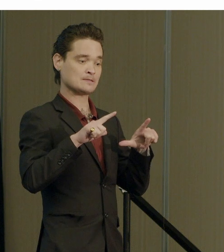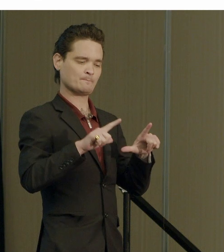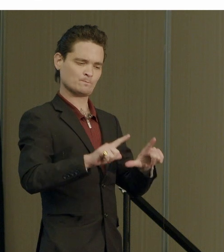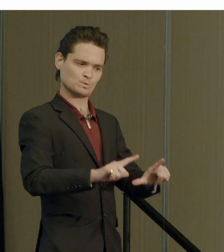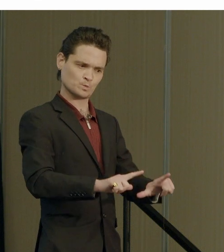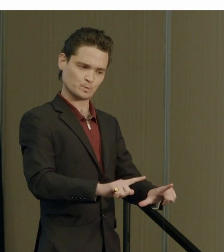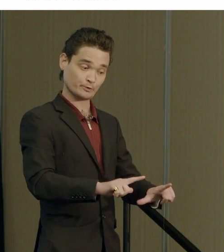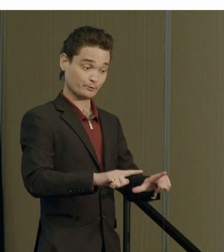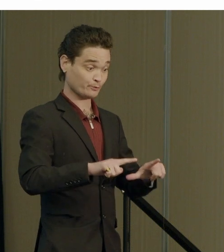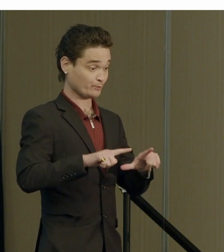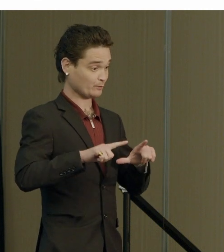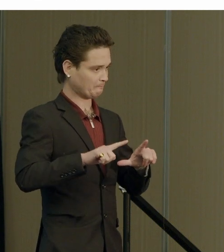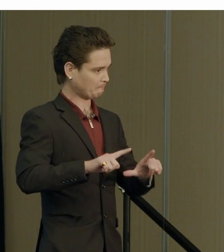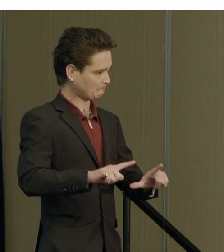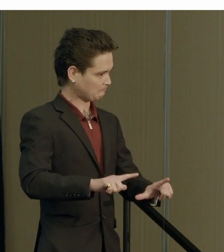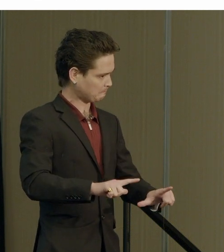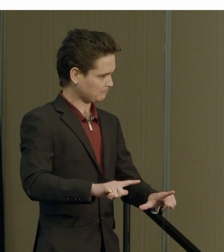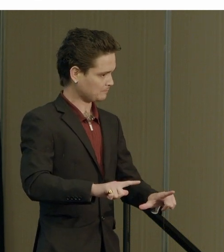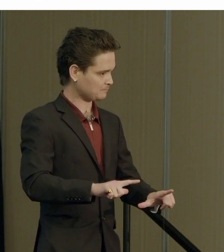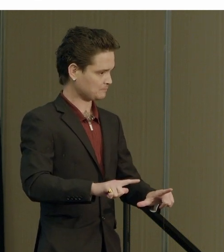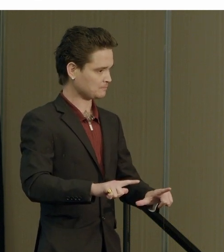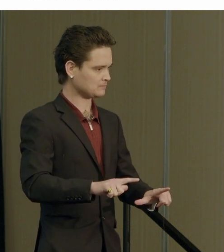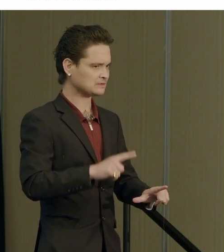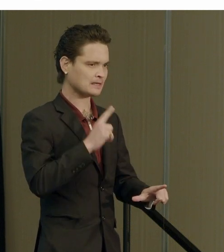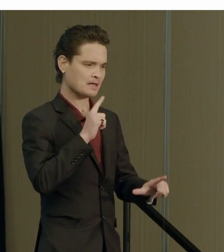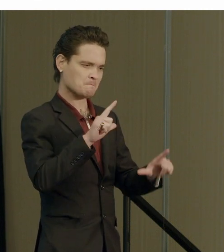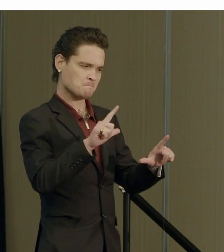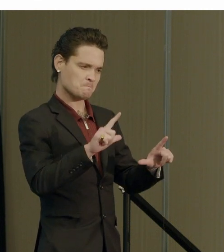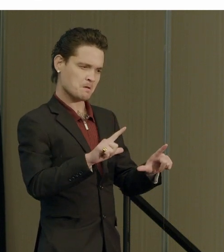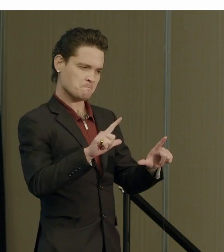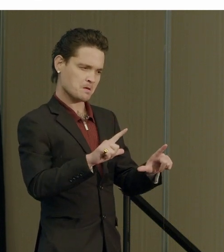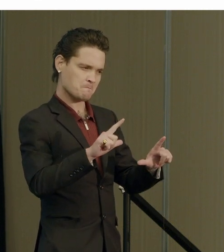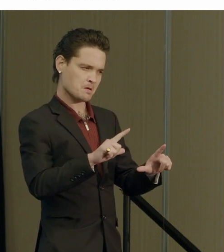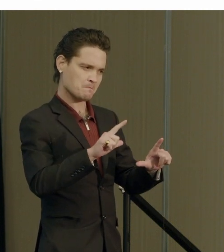Move device towards bottom. Hold still.